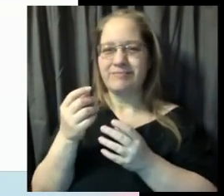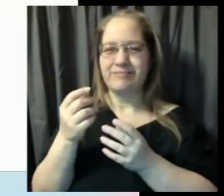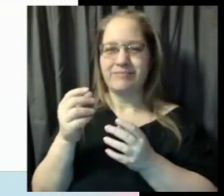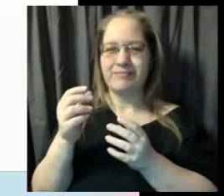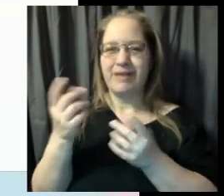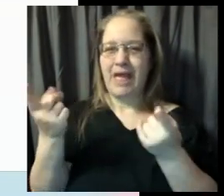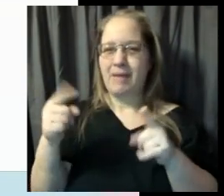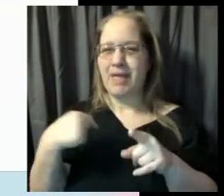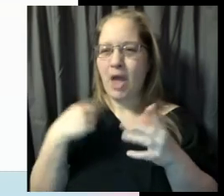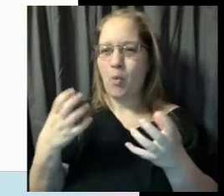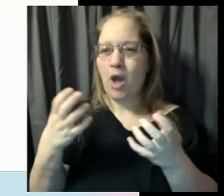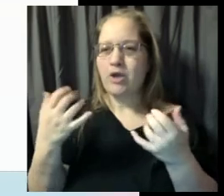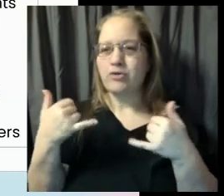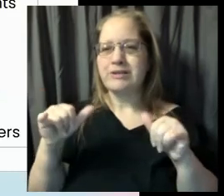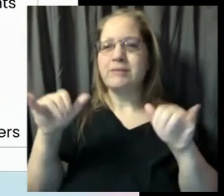stay calm.